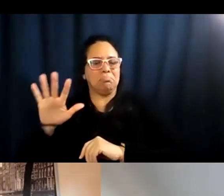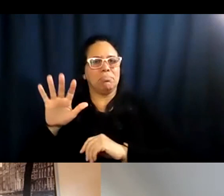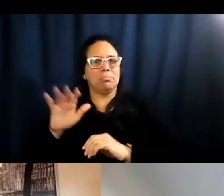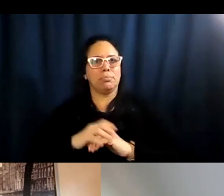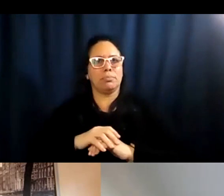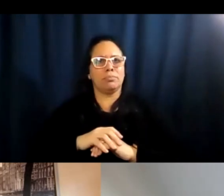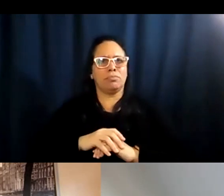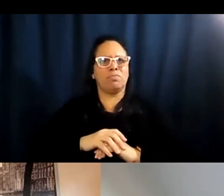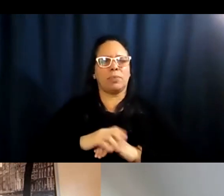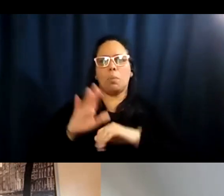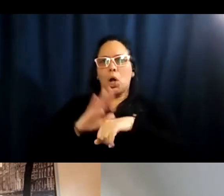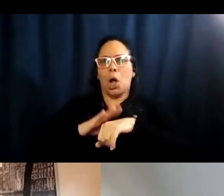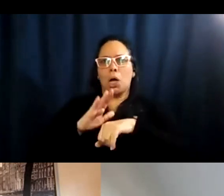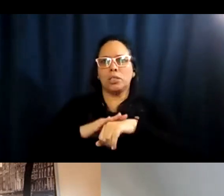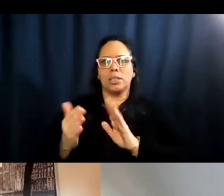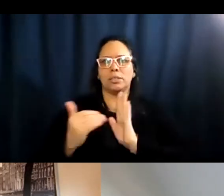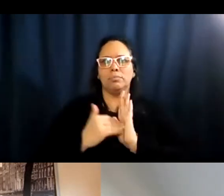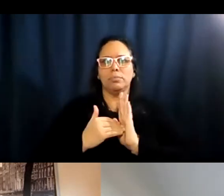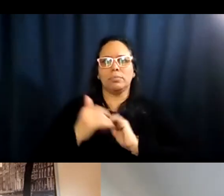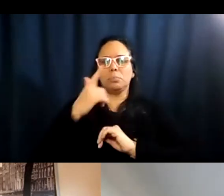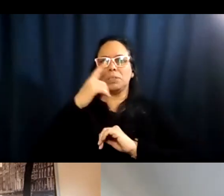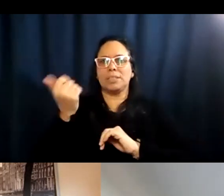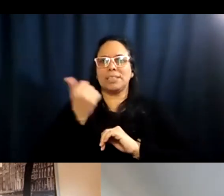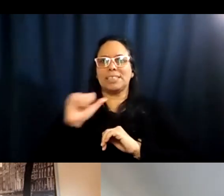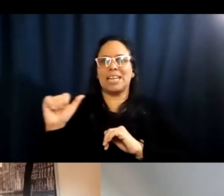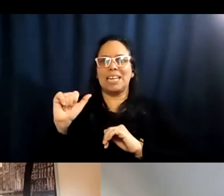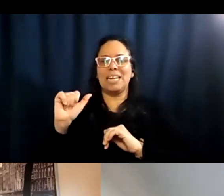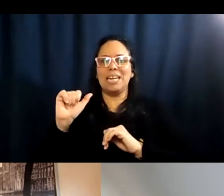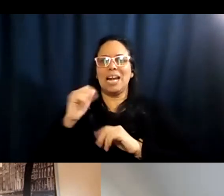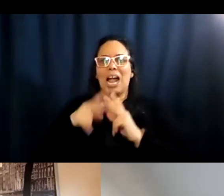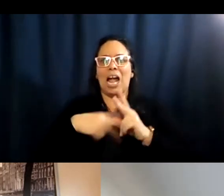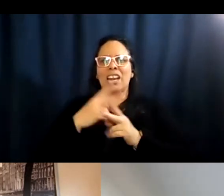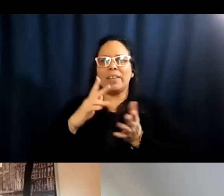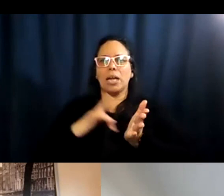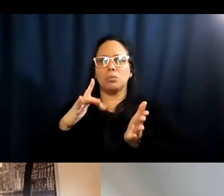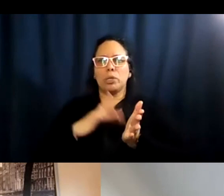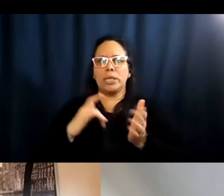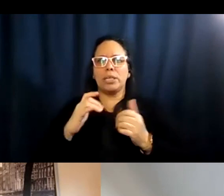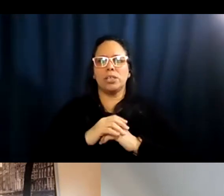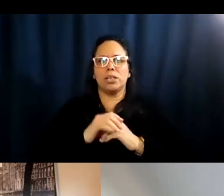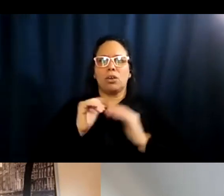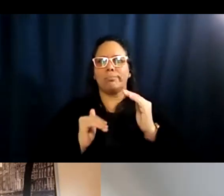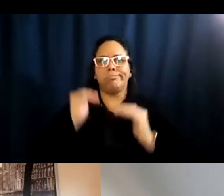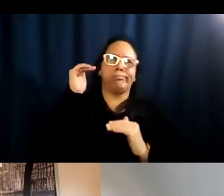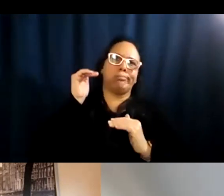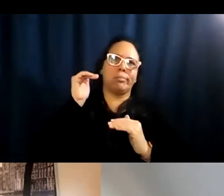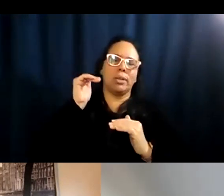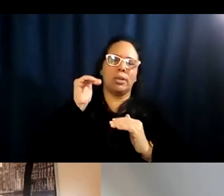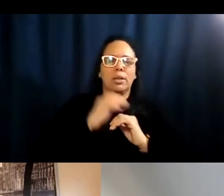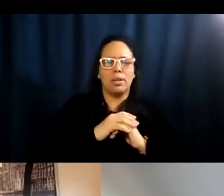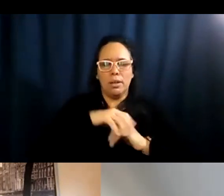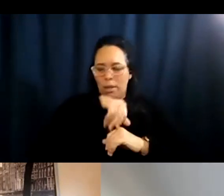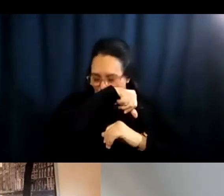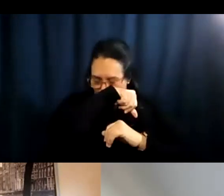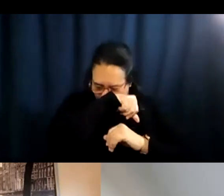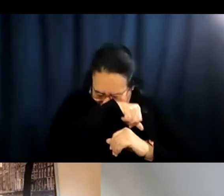would really caution against, because any kind of exploitation or any kind of inequity or imbalance anywhere, just